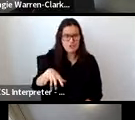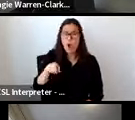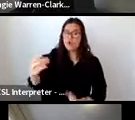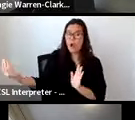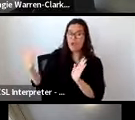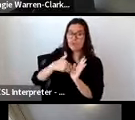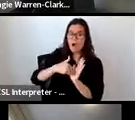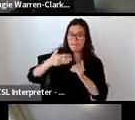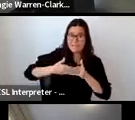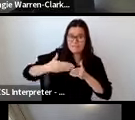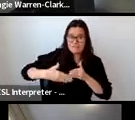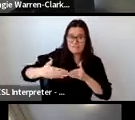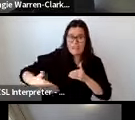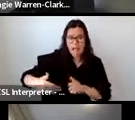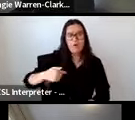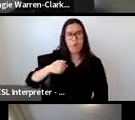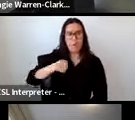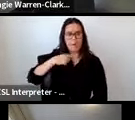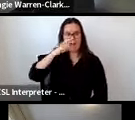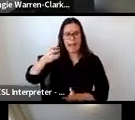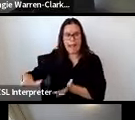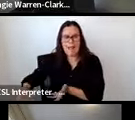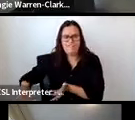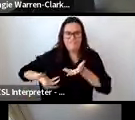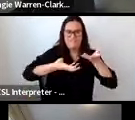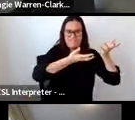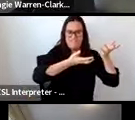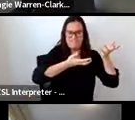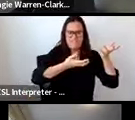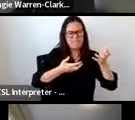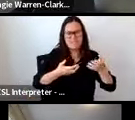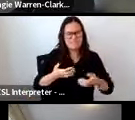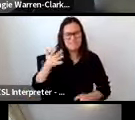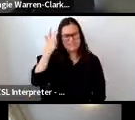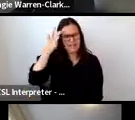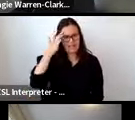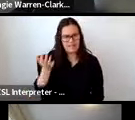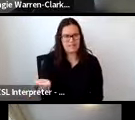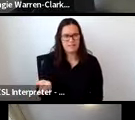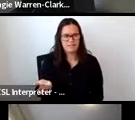get up 4 to 6 stairs. It was just ridiculous.